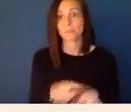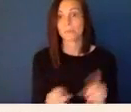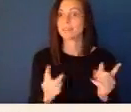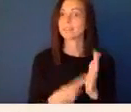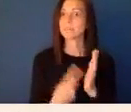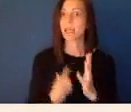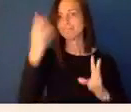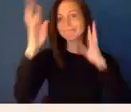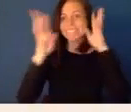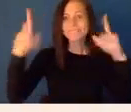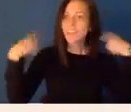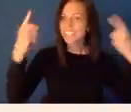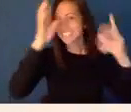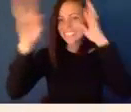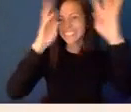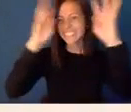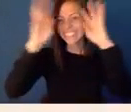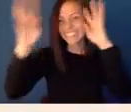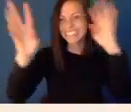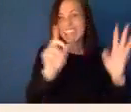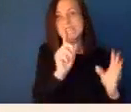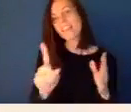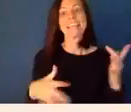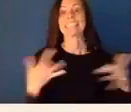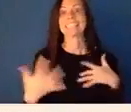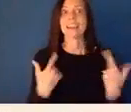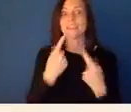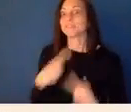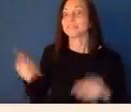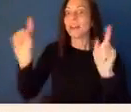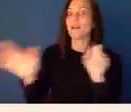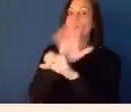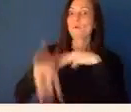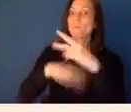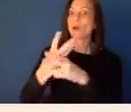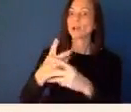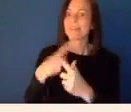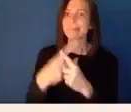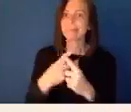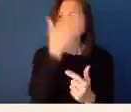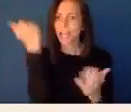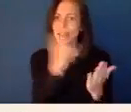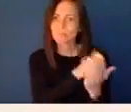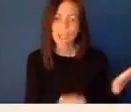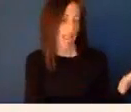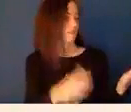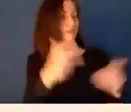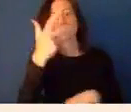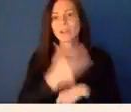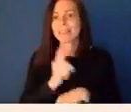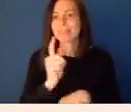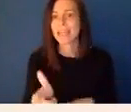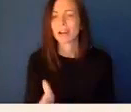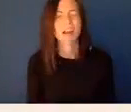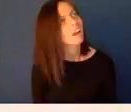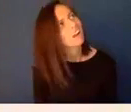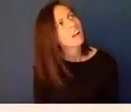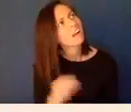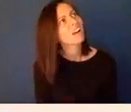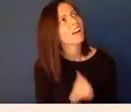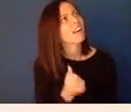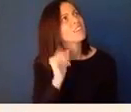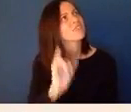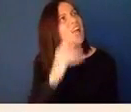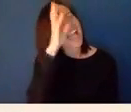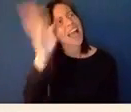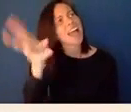crazy ideas that I'm ready to go share with the world, and then I forget to write them down. And 3 days later, I'm like, oh my gosh, what was that crazy idea that I